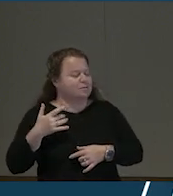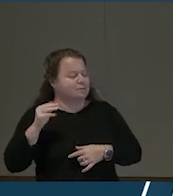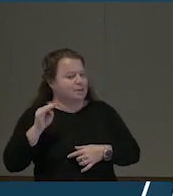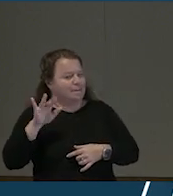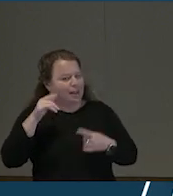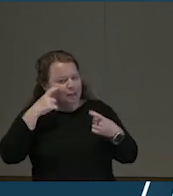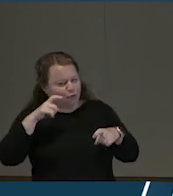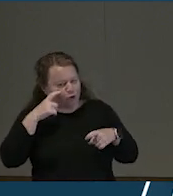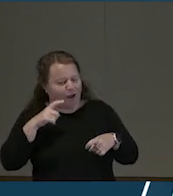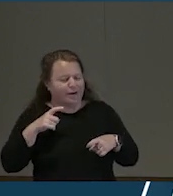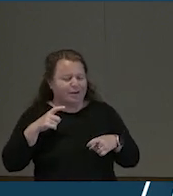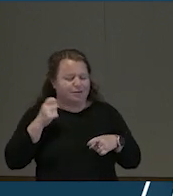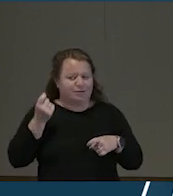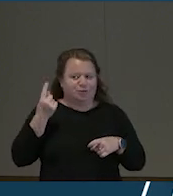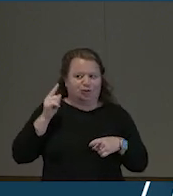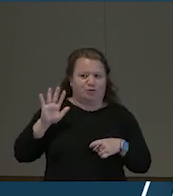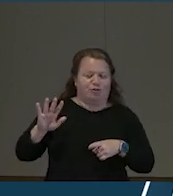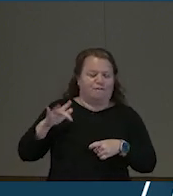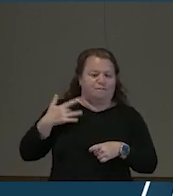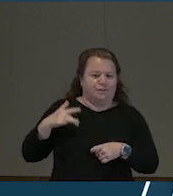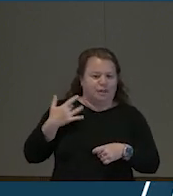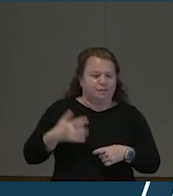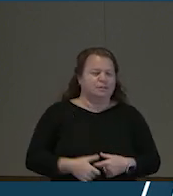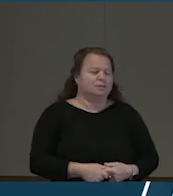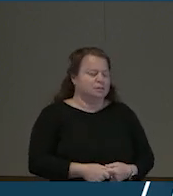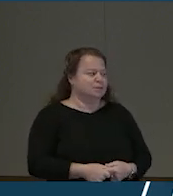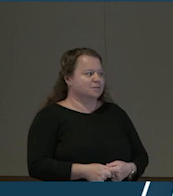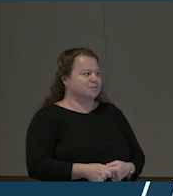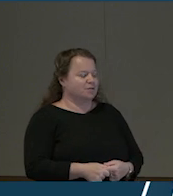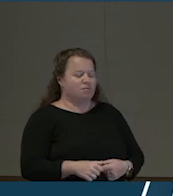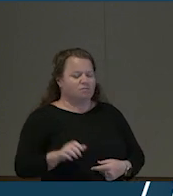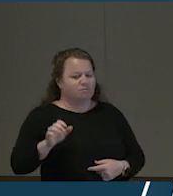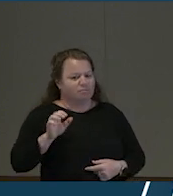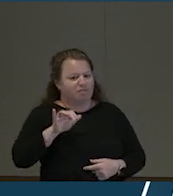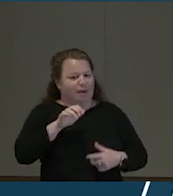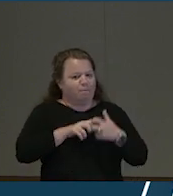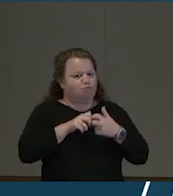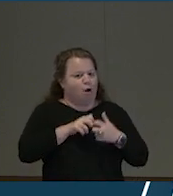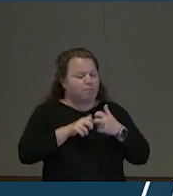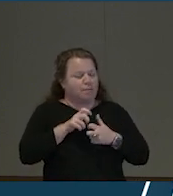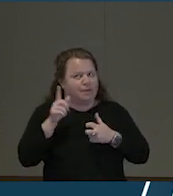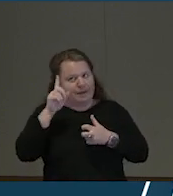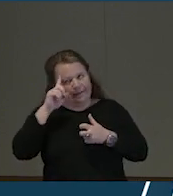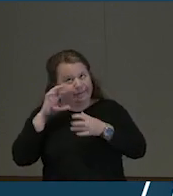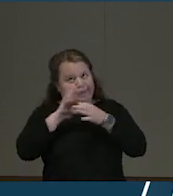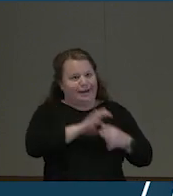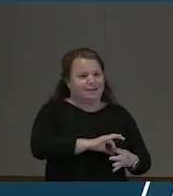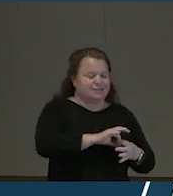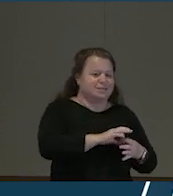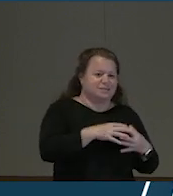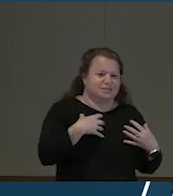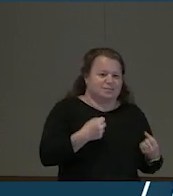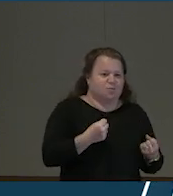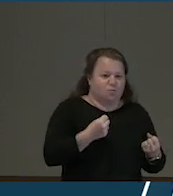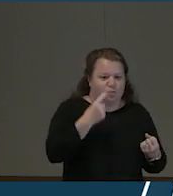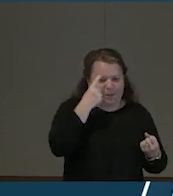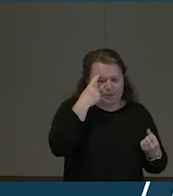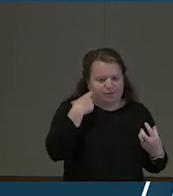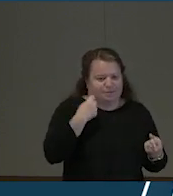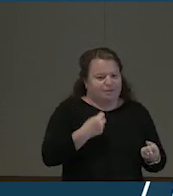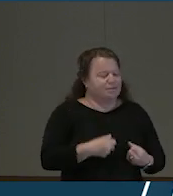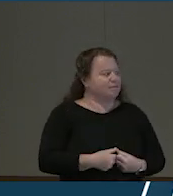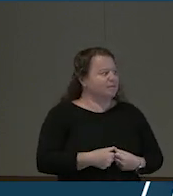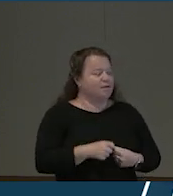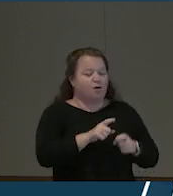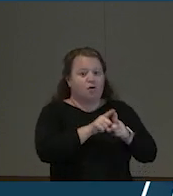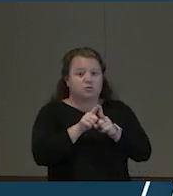too. So he was able to connect that problem to emotional well-being. And there was also some social skills. We talked about that entering the